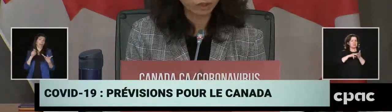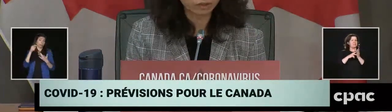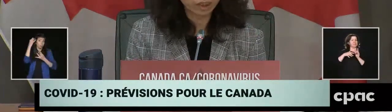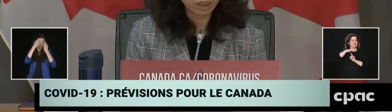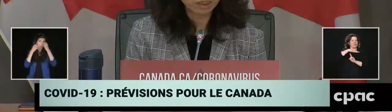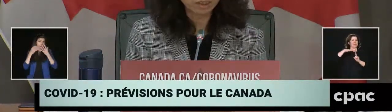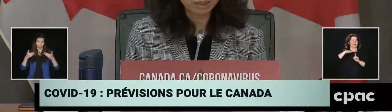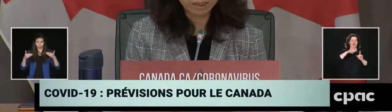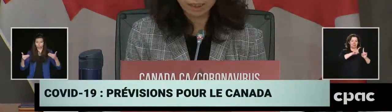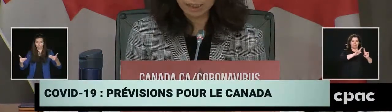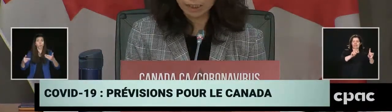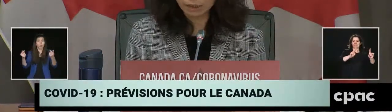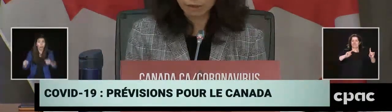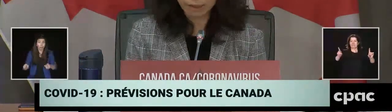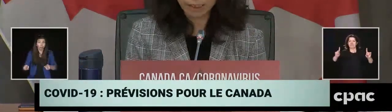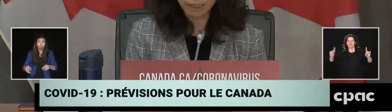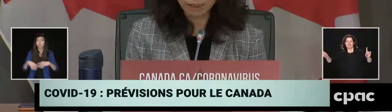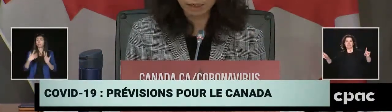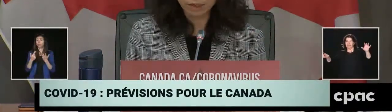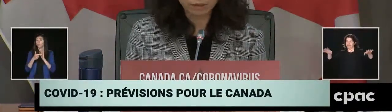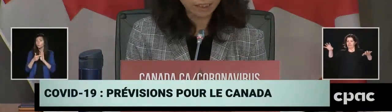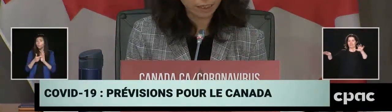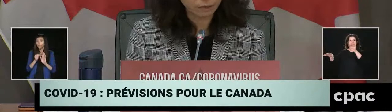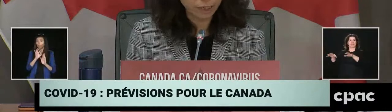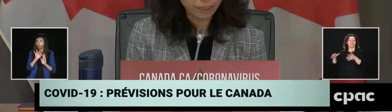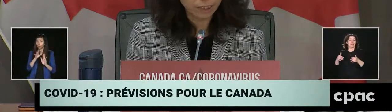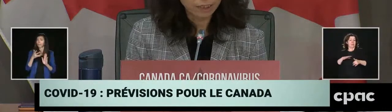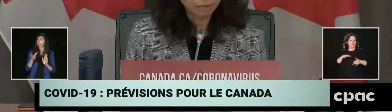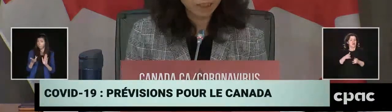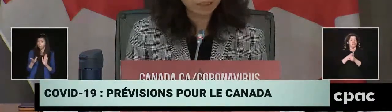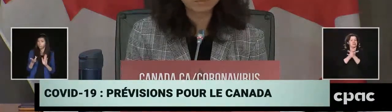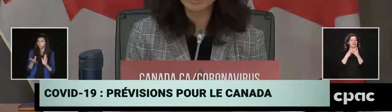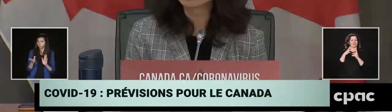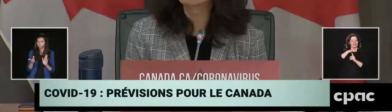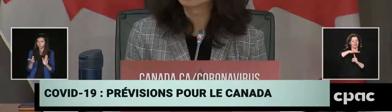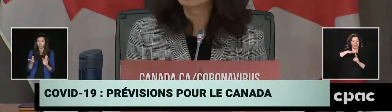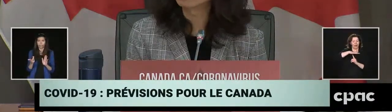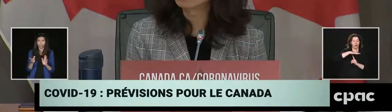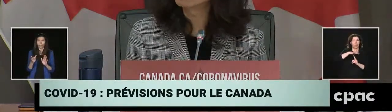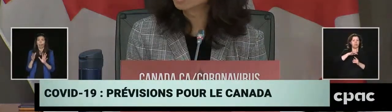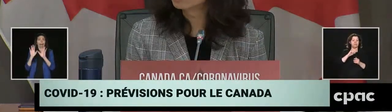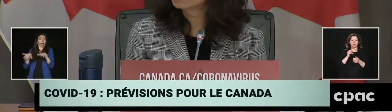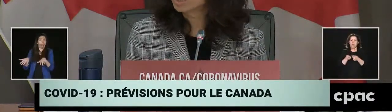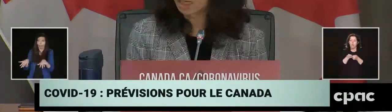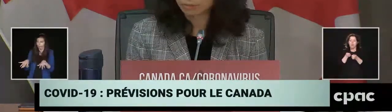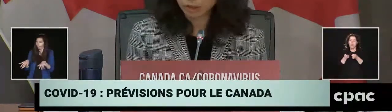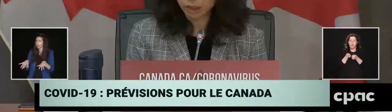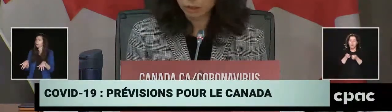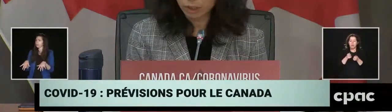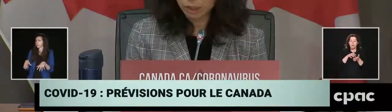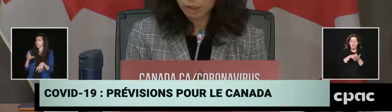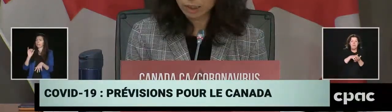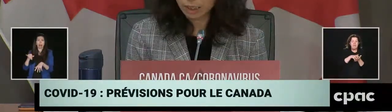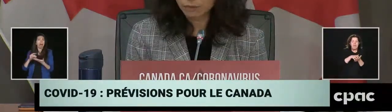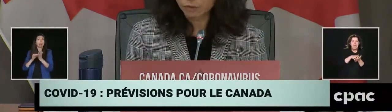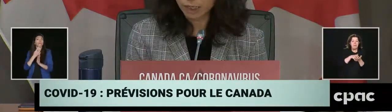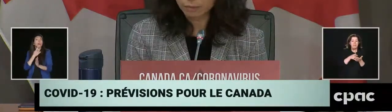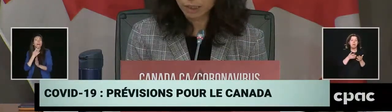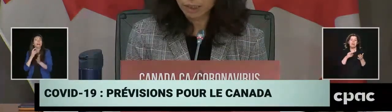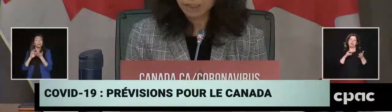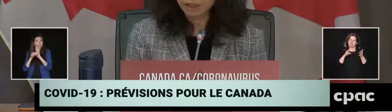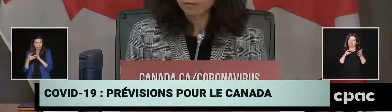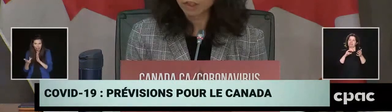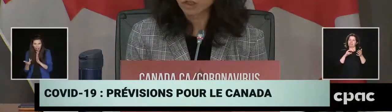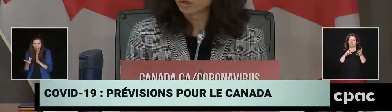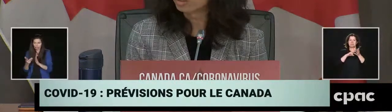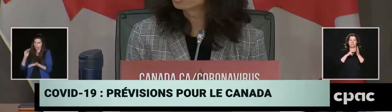weaker controls, you can see that you get a lower attack rate, but it's spread over a longer period of time. So the time